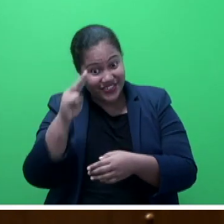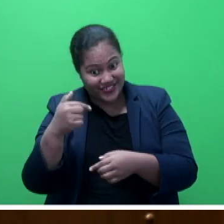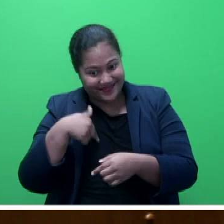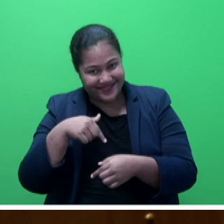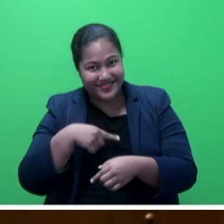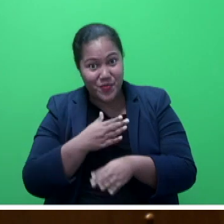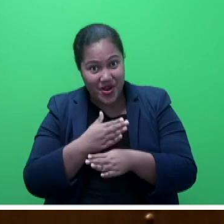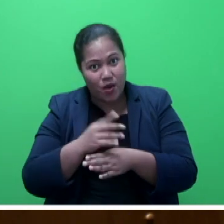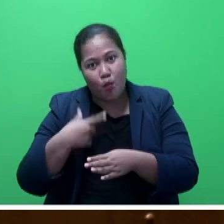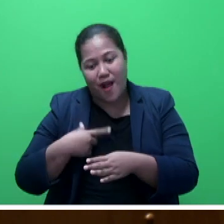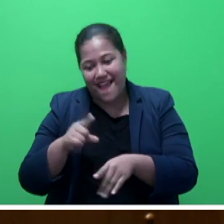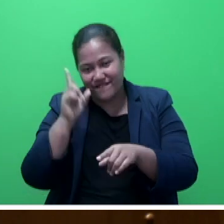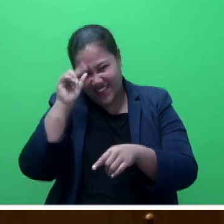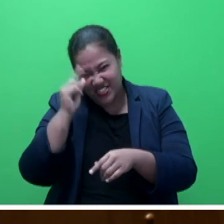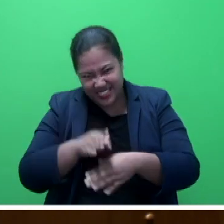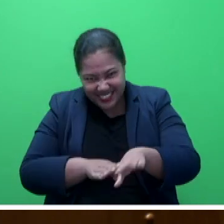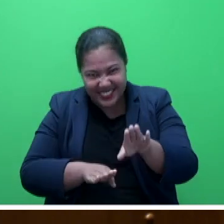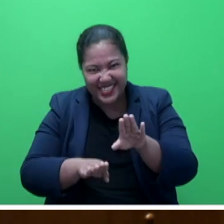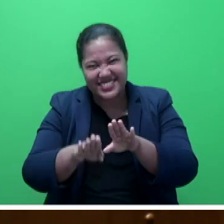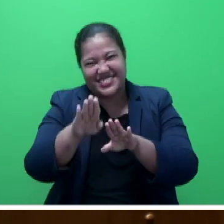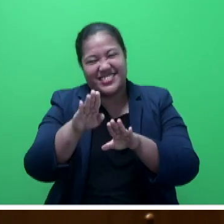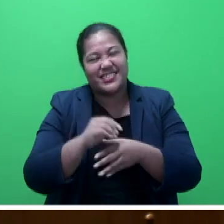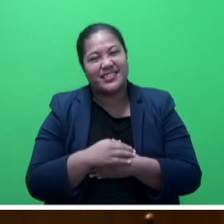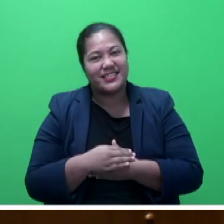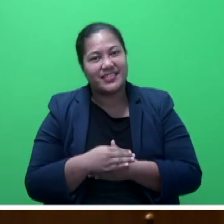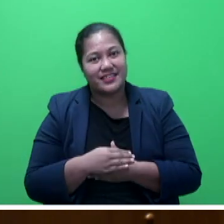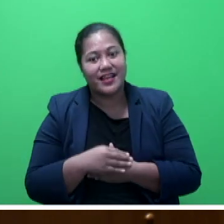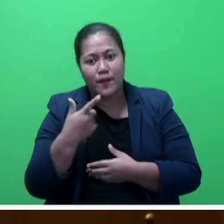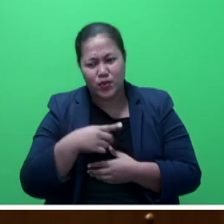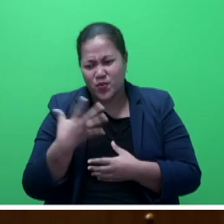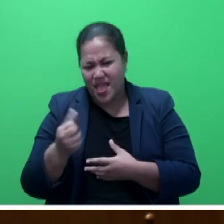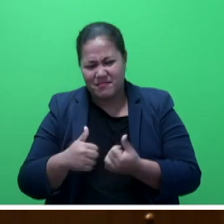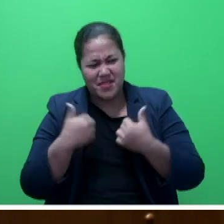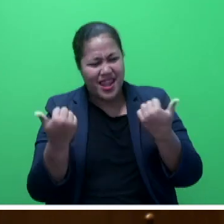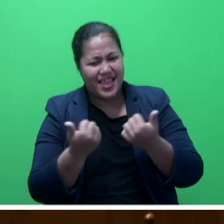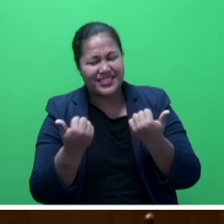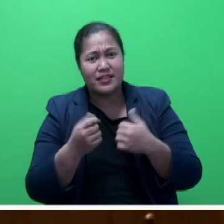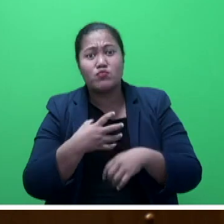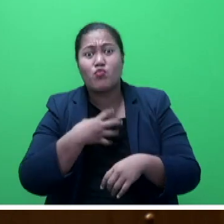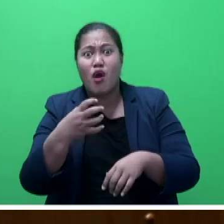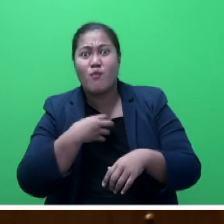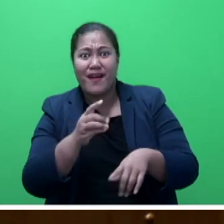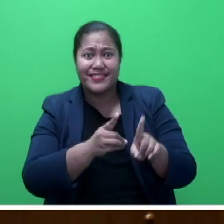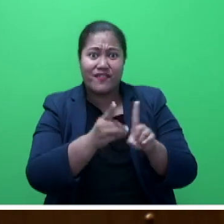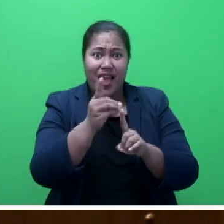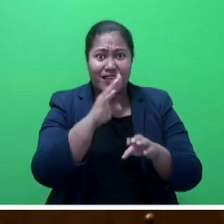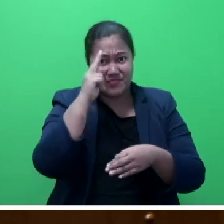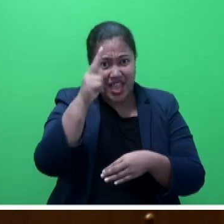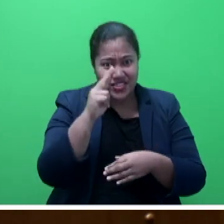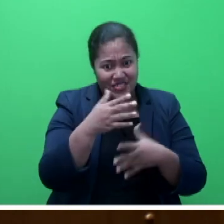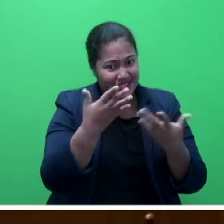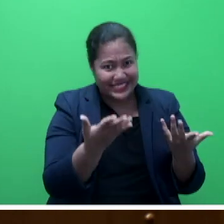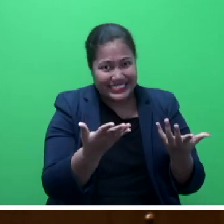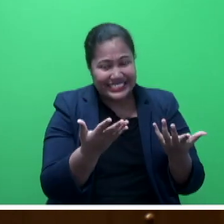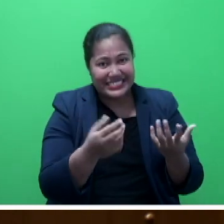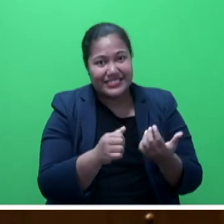is succeeding, even when so many larger, wealthier, and more developed nations are not. It is why